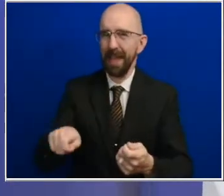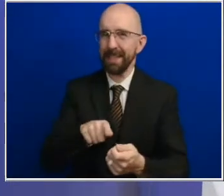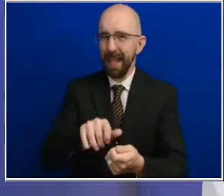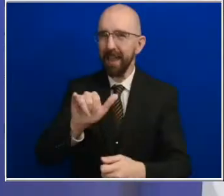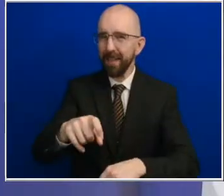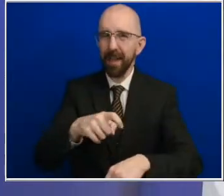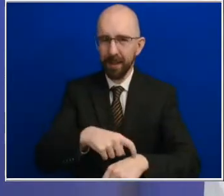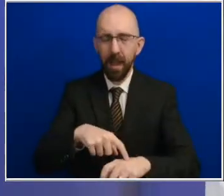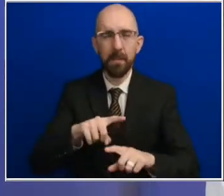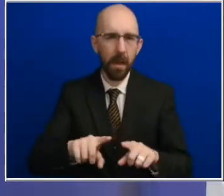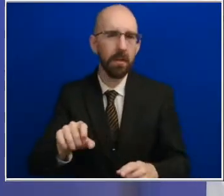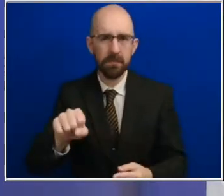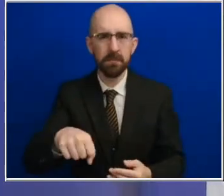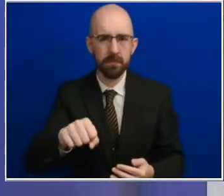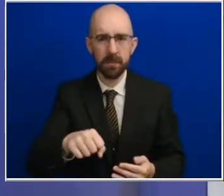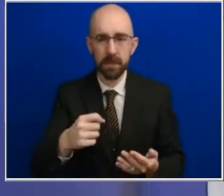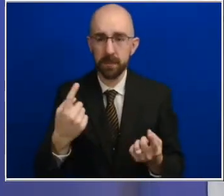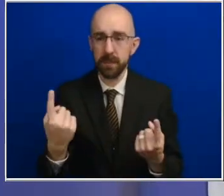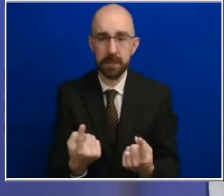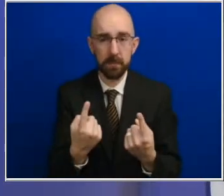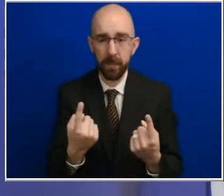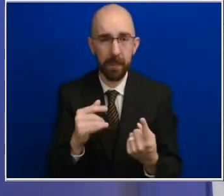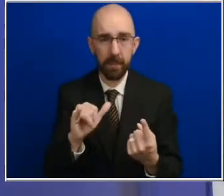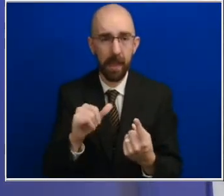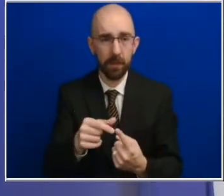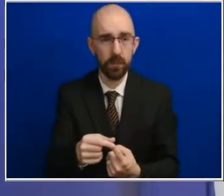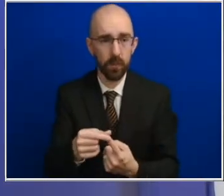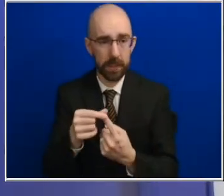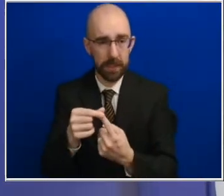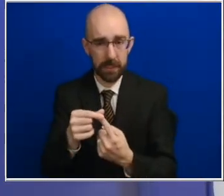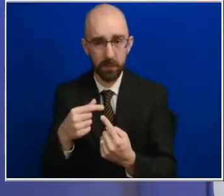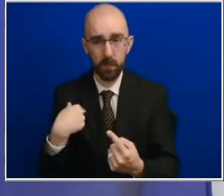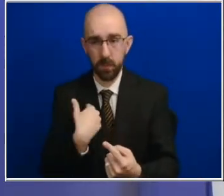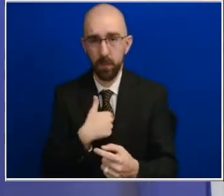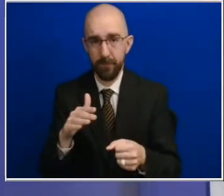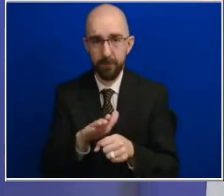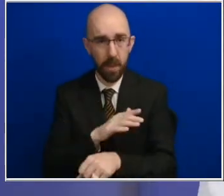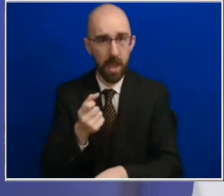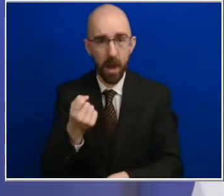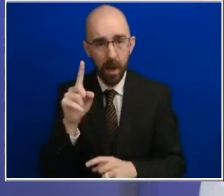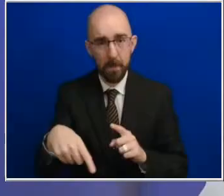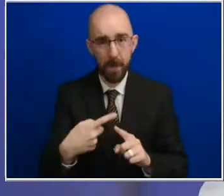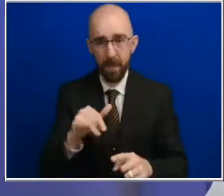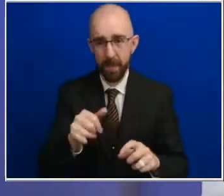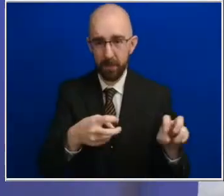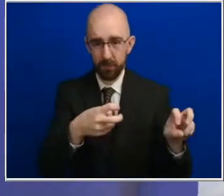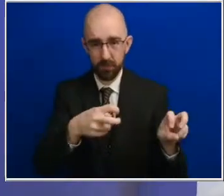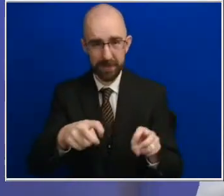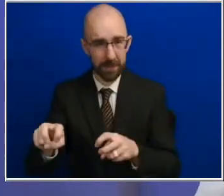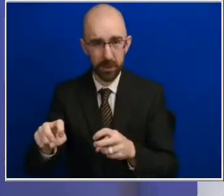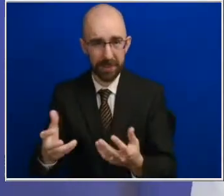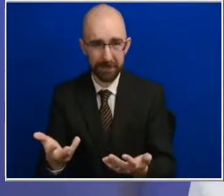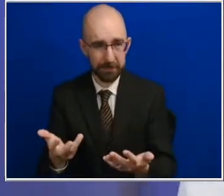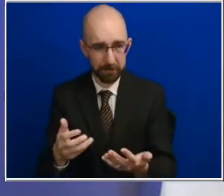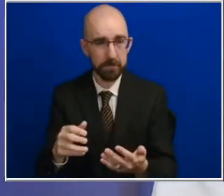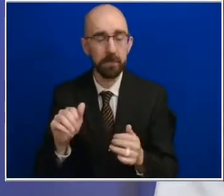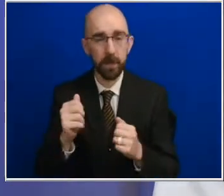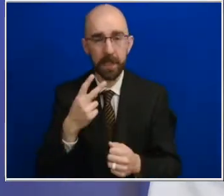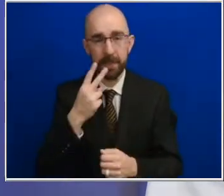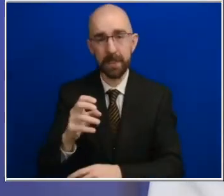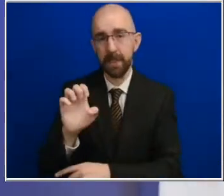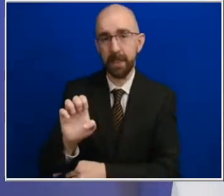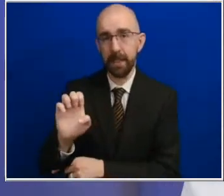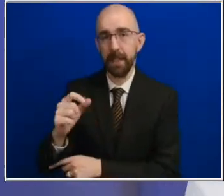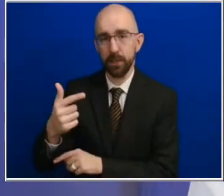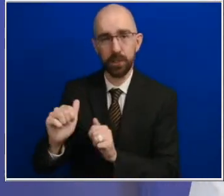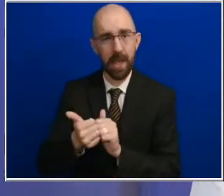yeah, there is something that's unique, and I'm not sure we fully understand about that transition from, and we can see it on EEG with the way Wow. that brainwaves